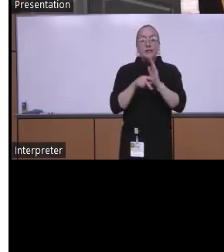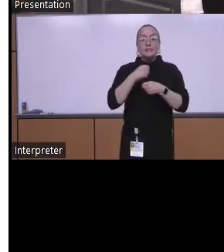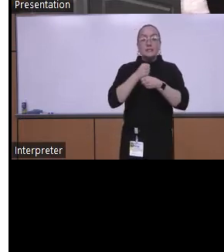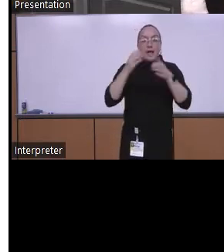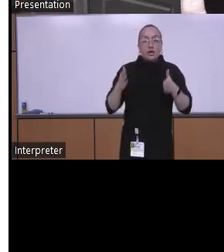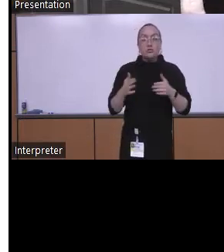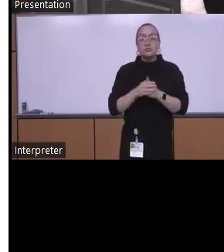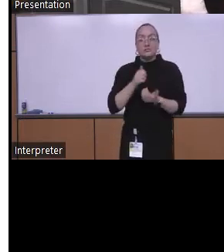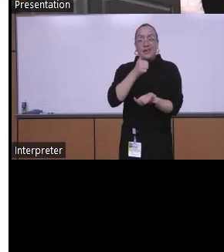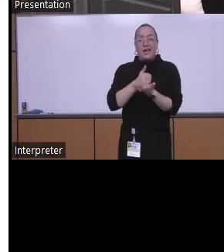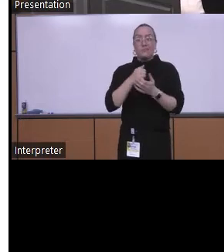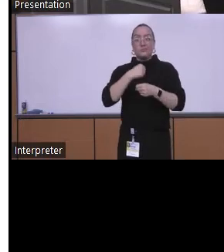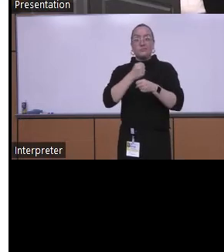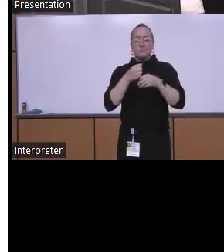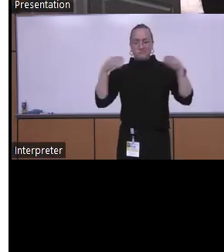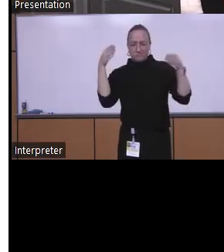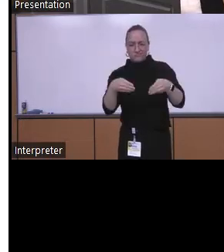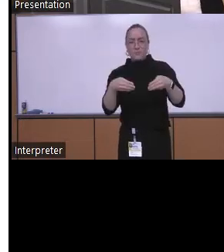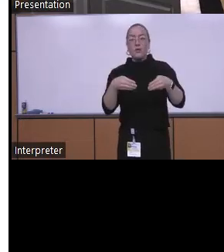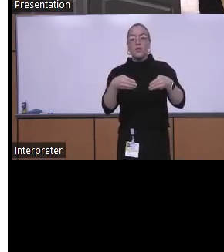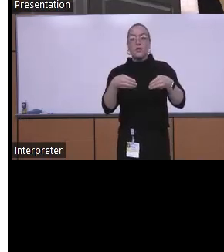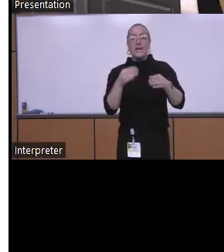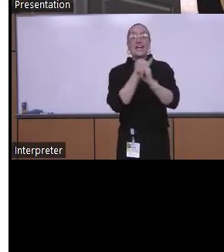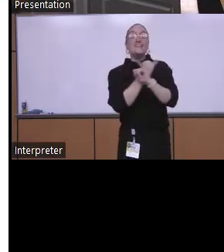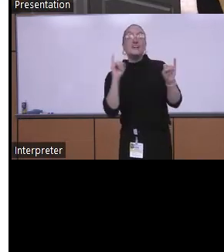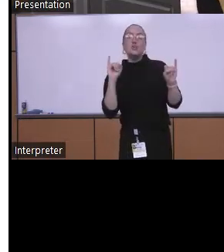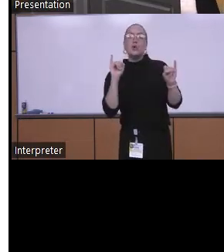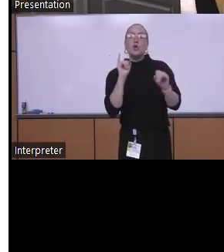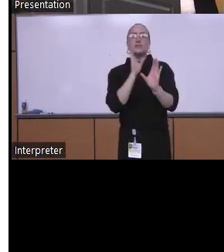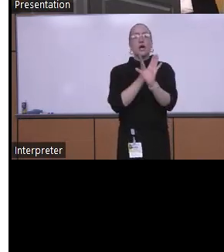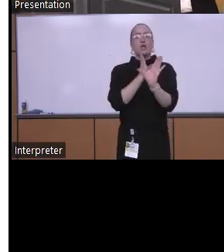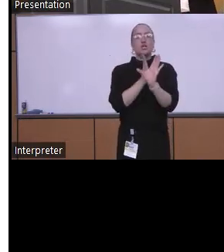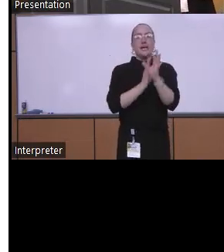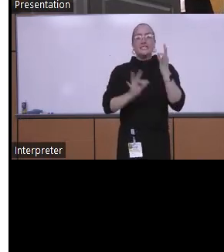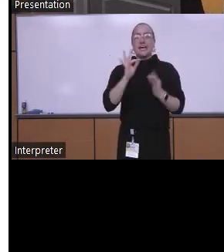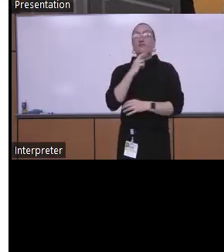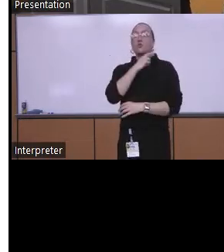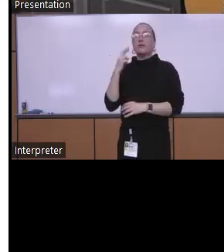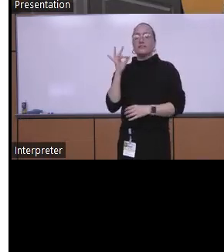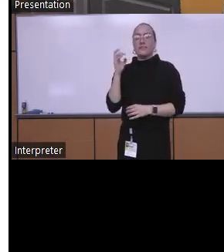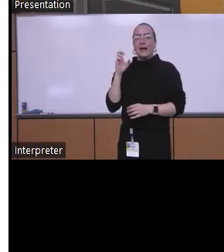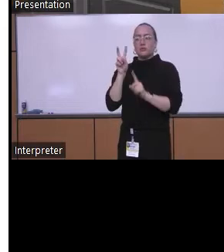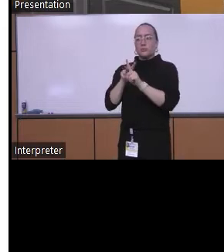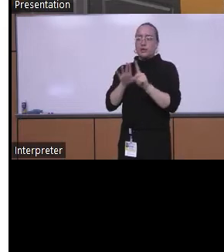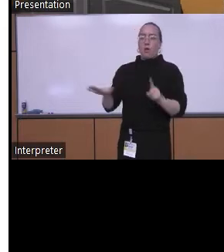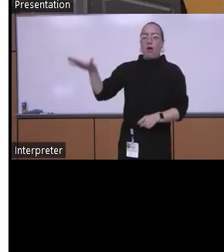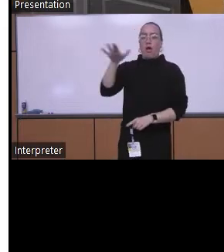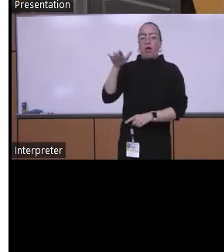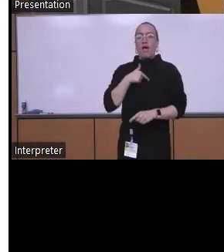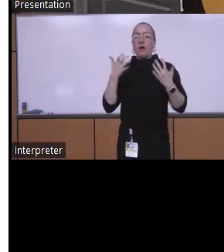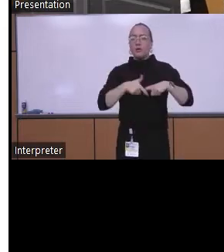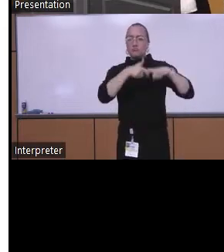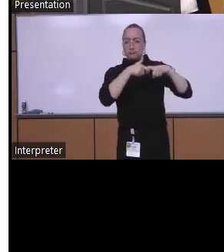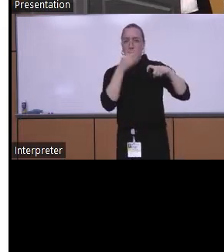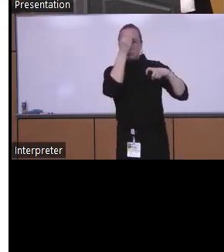and helped create this focus on individual psychology rather than societal risk factors for abuse. So I'm just going to put a pin in this moment and remind us